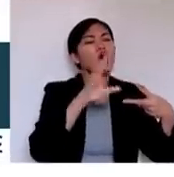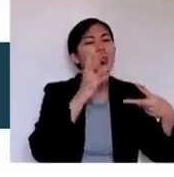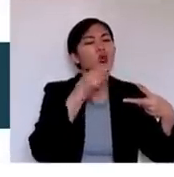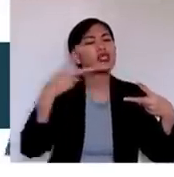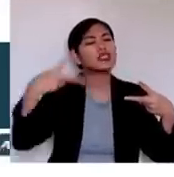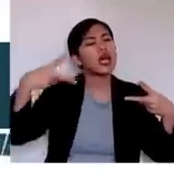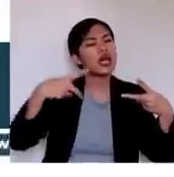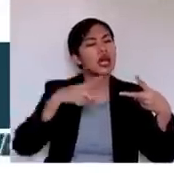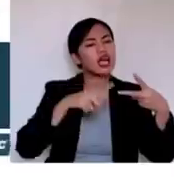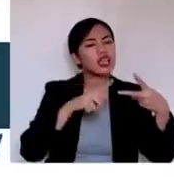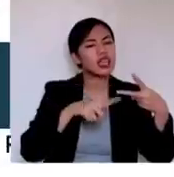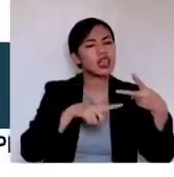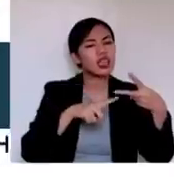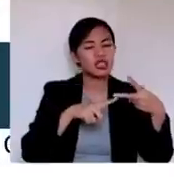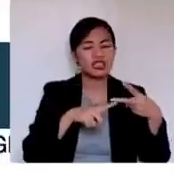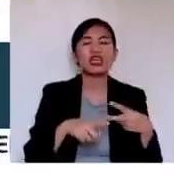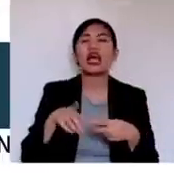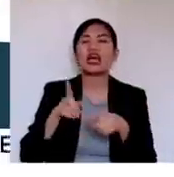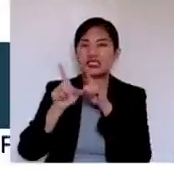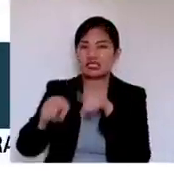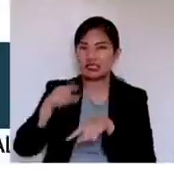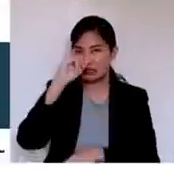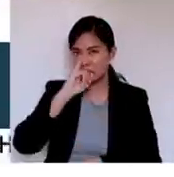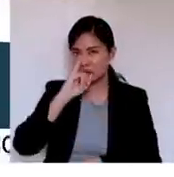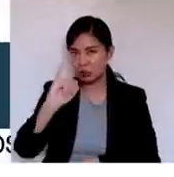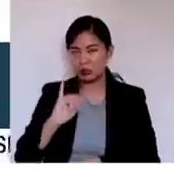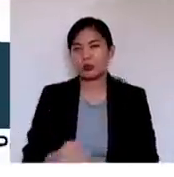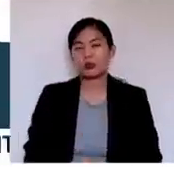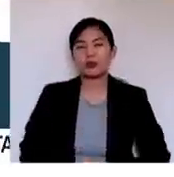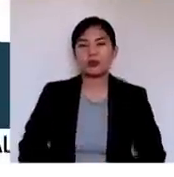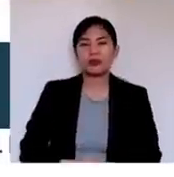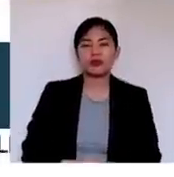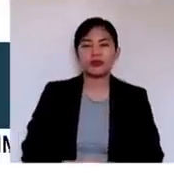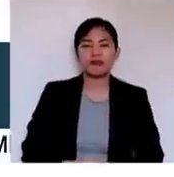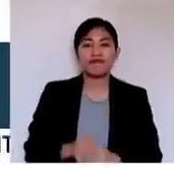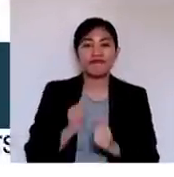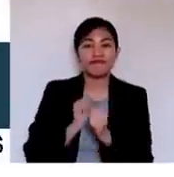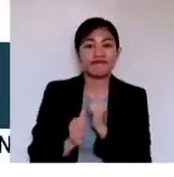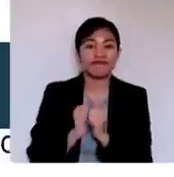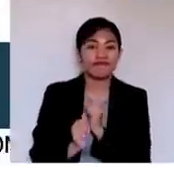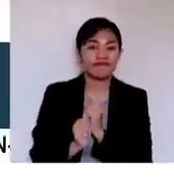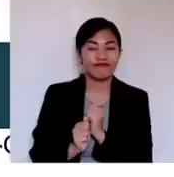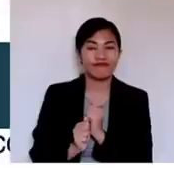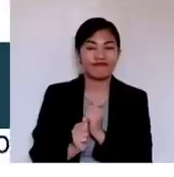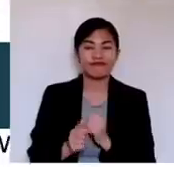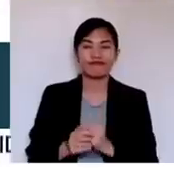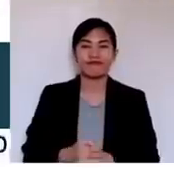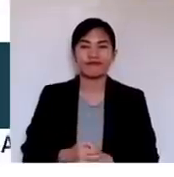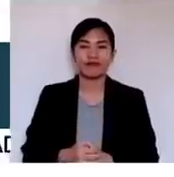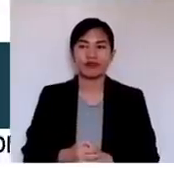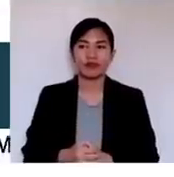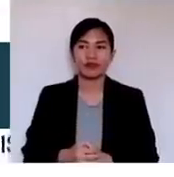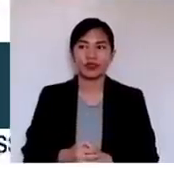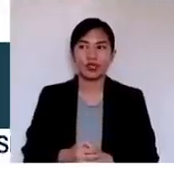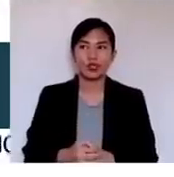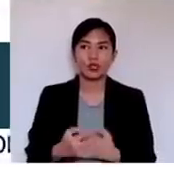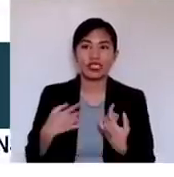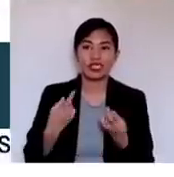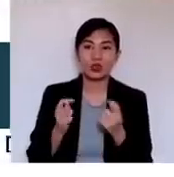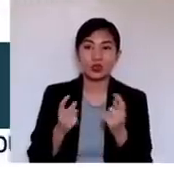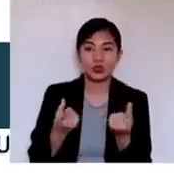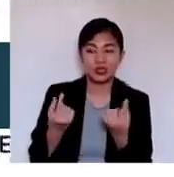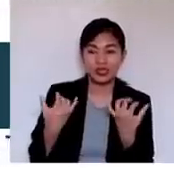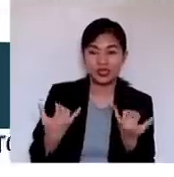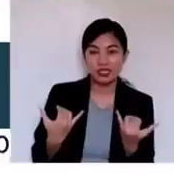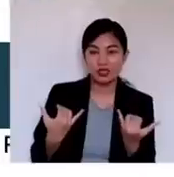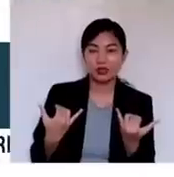Mayor Isko. Mm-hmm. So what they're trying to do right now, I mean, or at least what I would try to do if I was on that team,